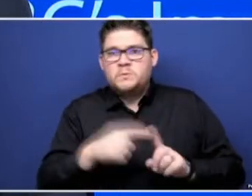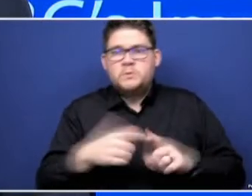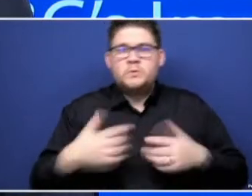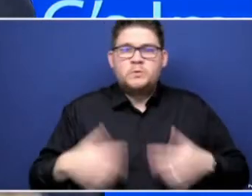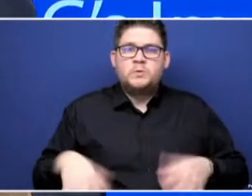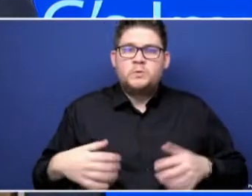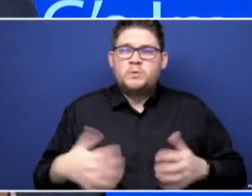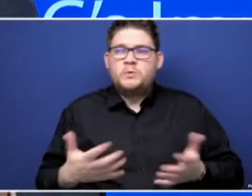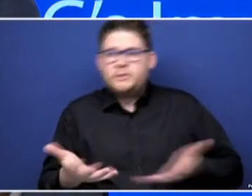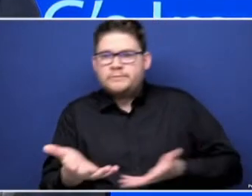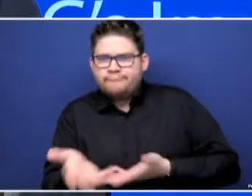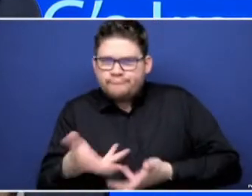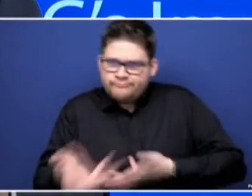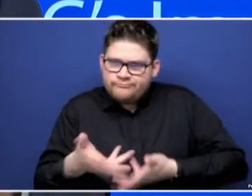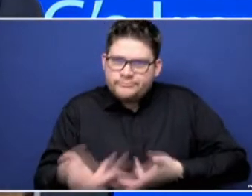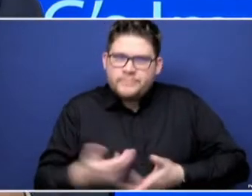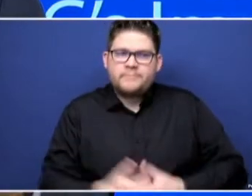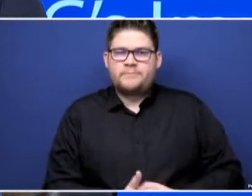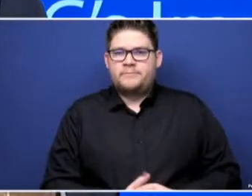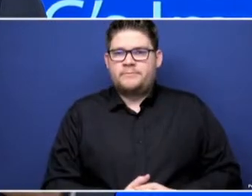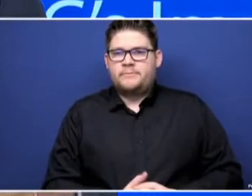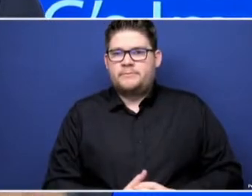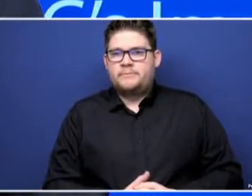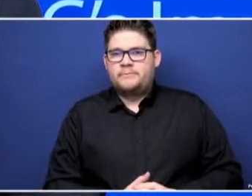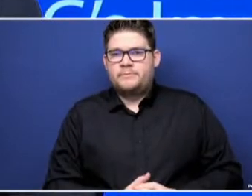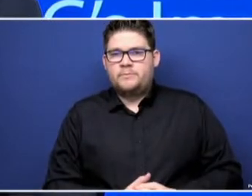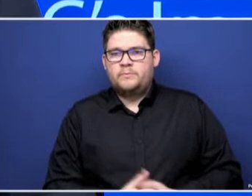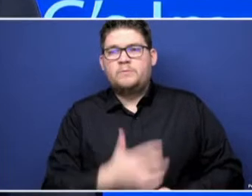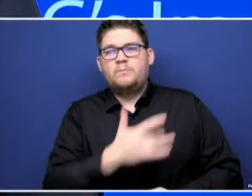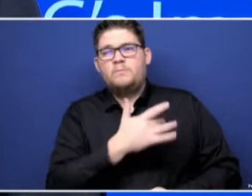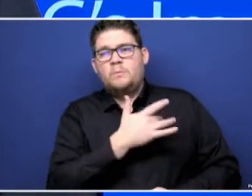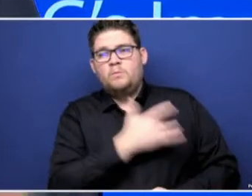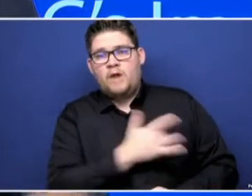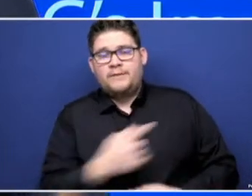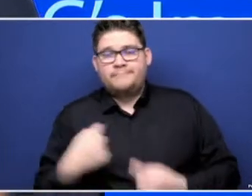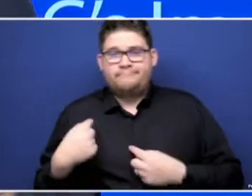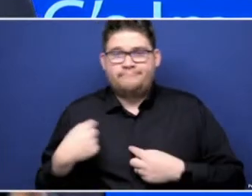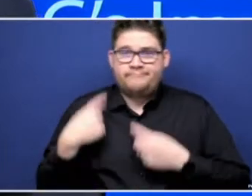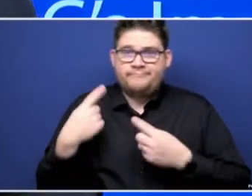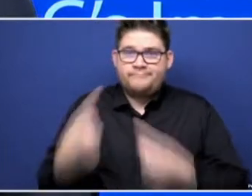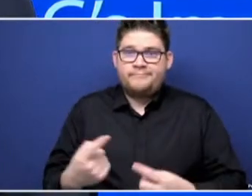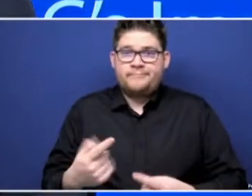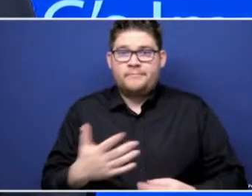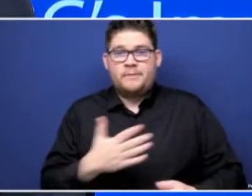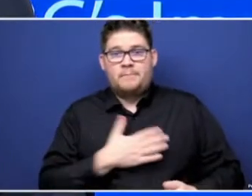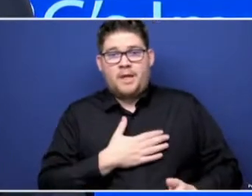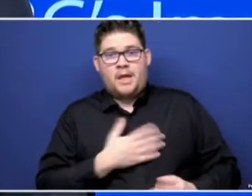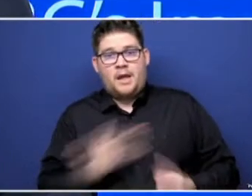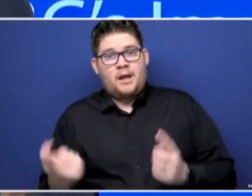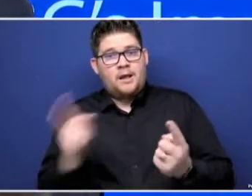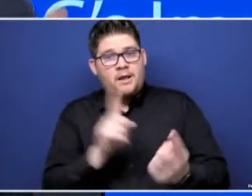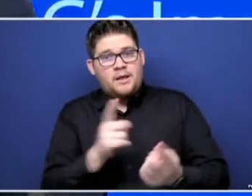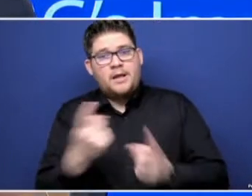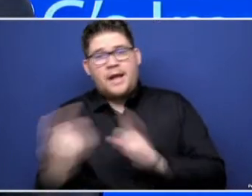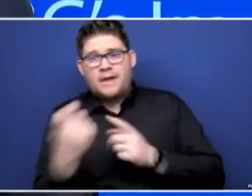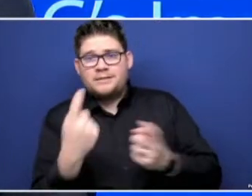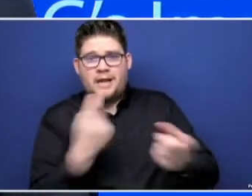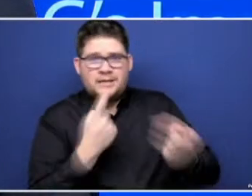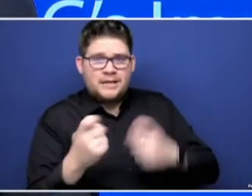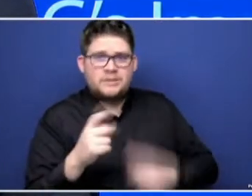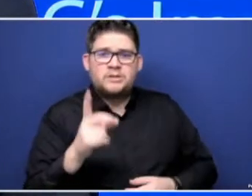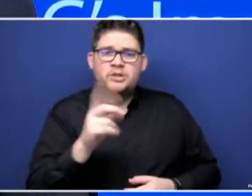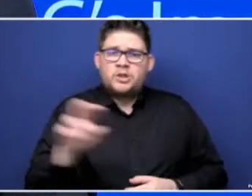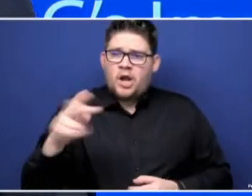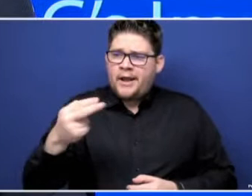it's not just about informing people of current events, it's about informing people about what's going on in their community. And I